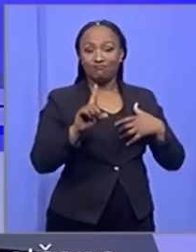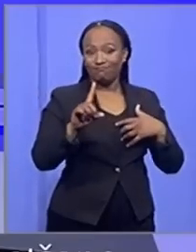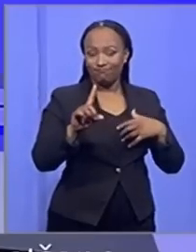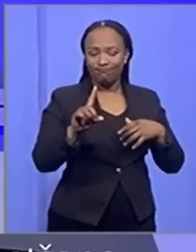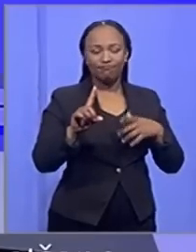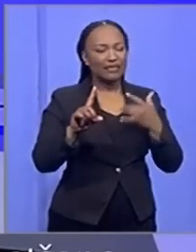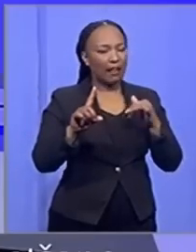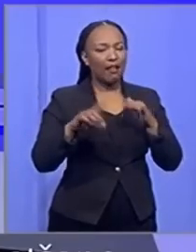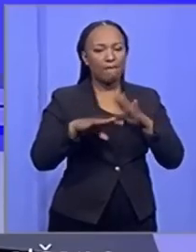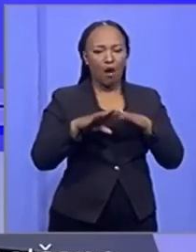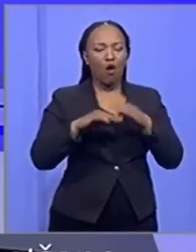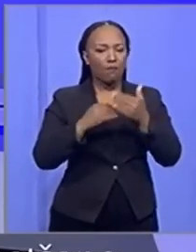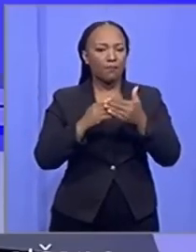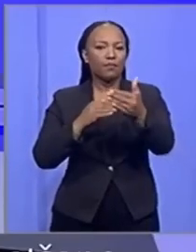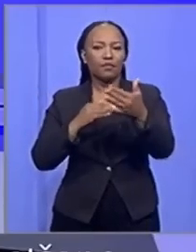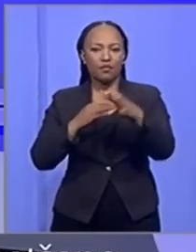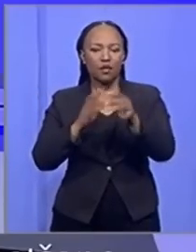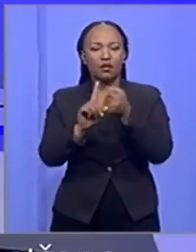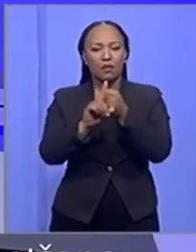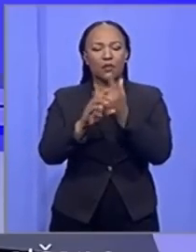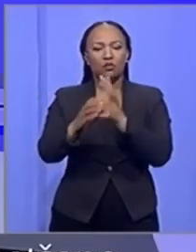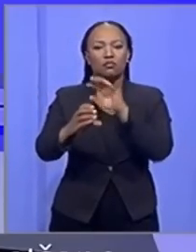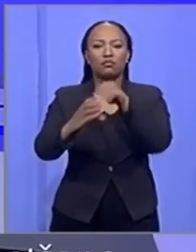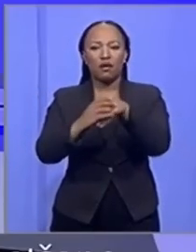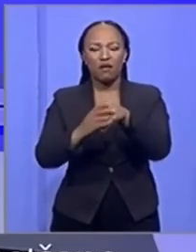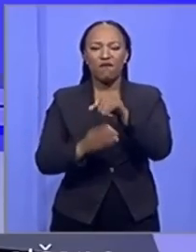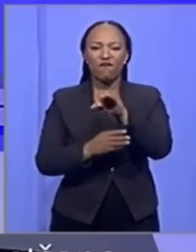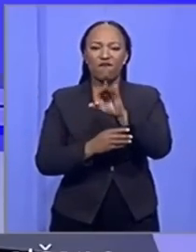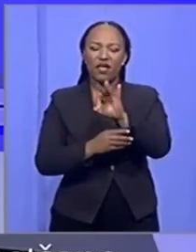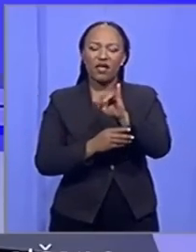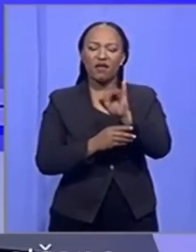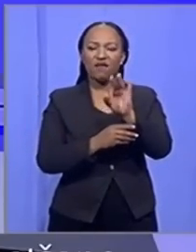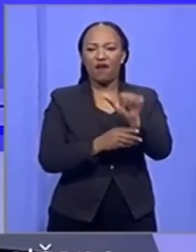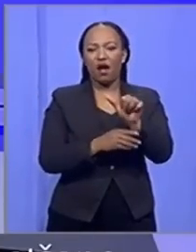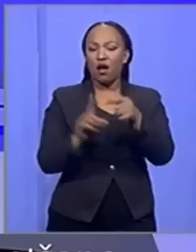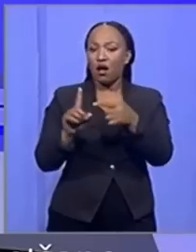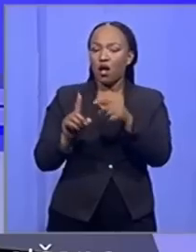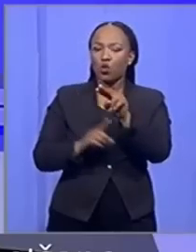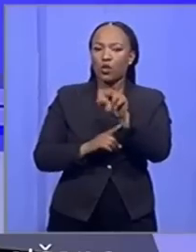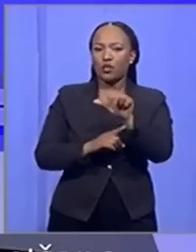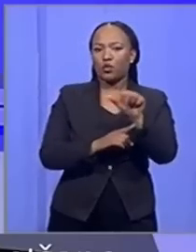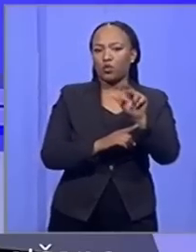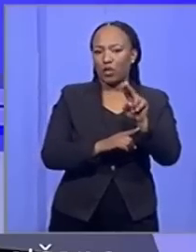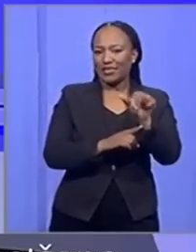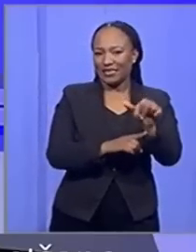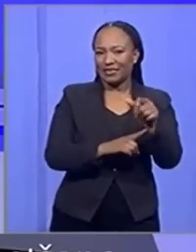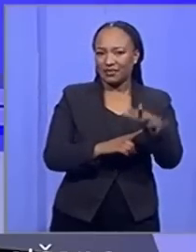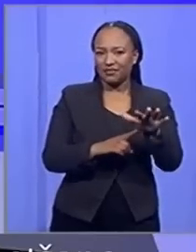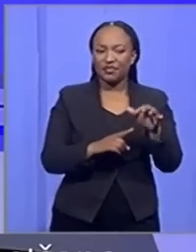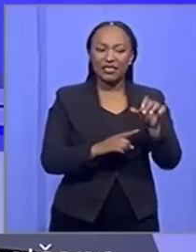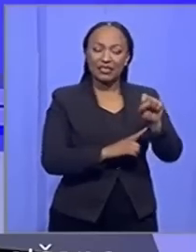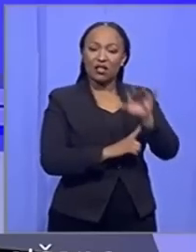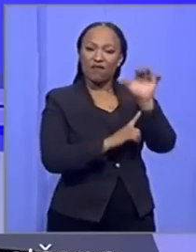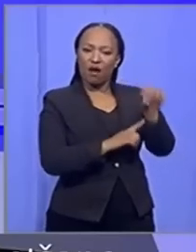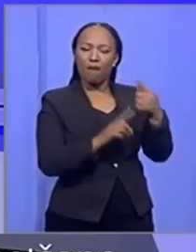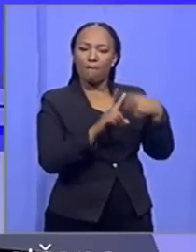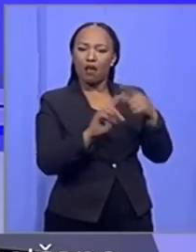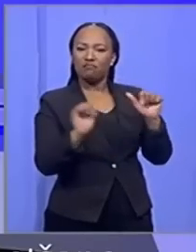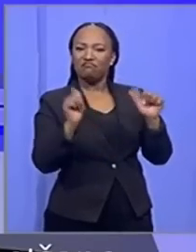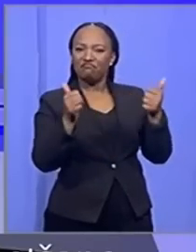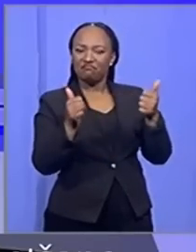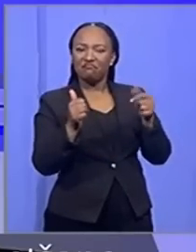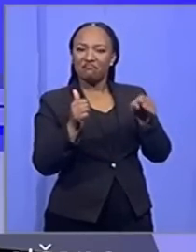lesolong la bona la papadi tša go kgata tema go sebjana sa lefase sa FIFA ka 2026. Afrika Borwa e bile le papadi e botse kudu karolong ya